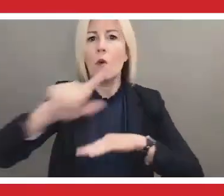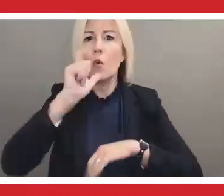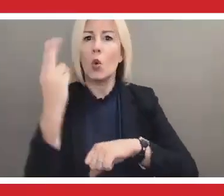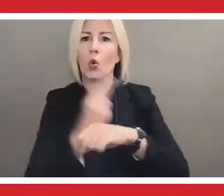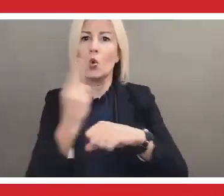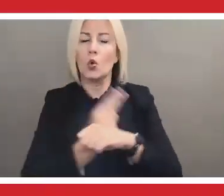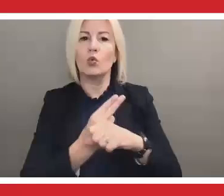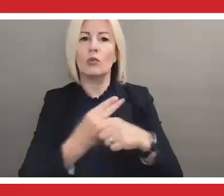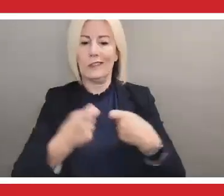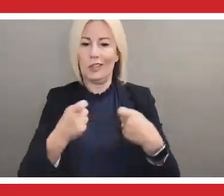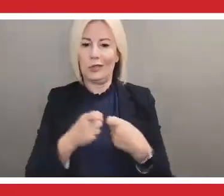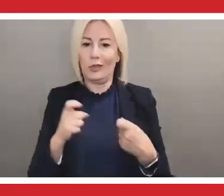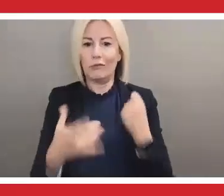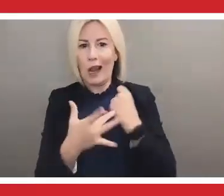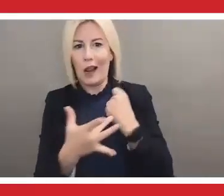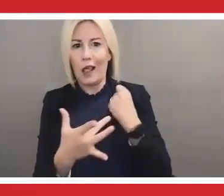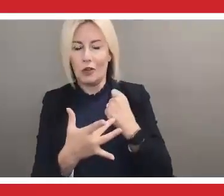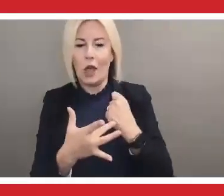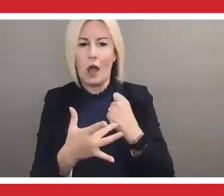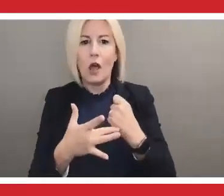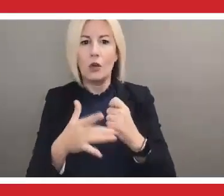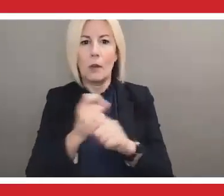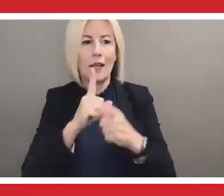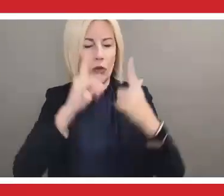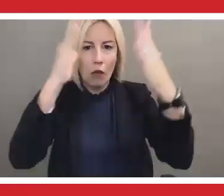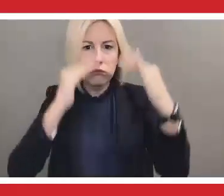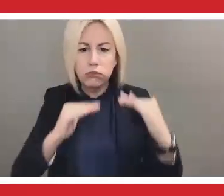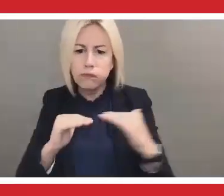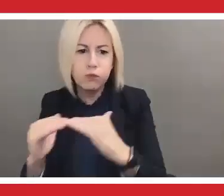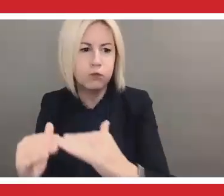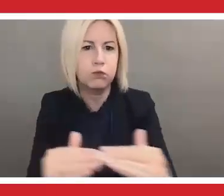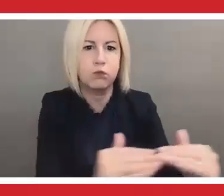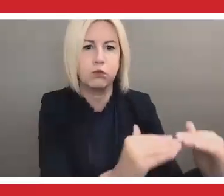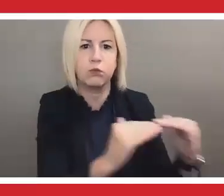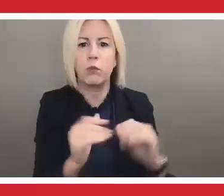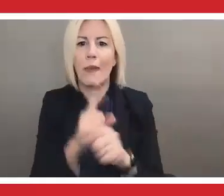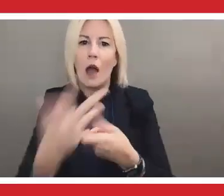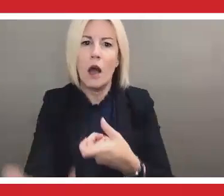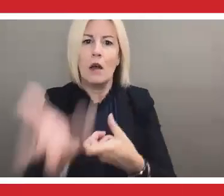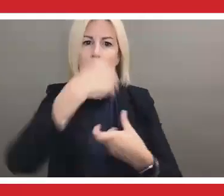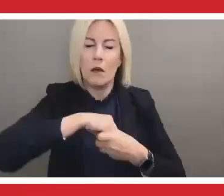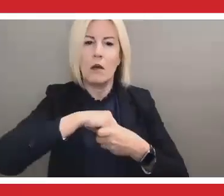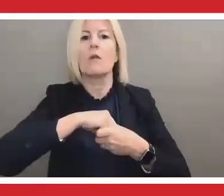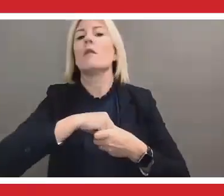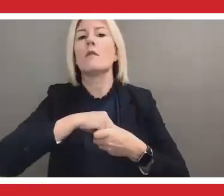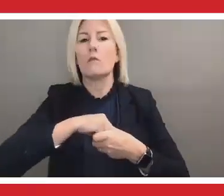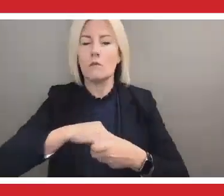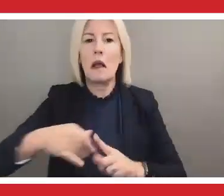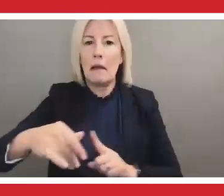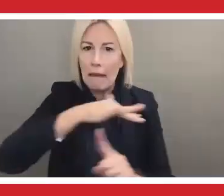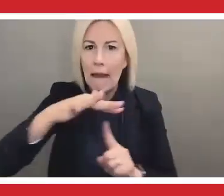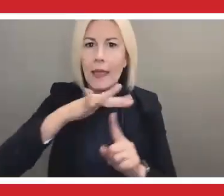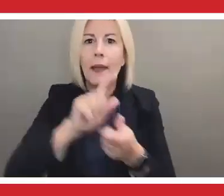technology to drive down already mentioned inequality, help inclusivity, tackle climate change, and open